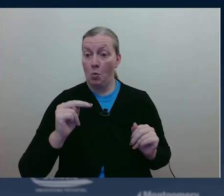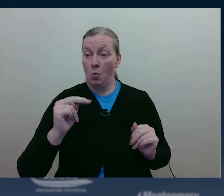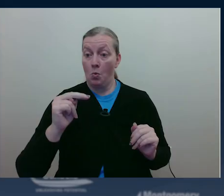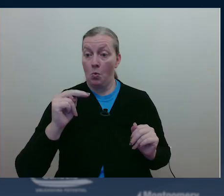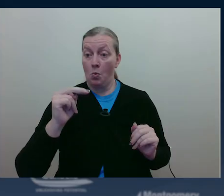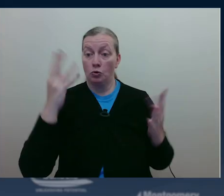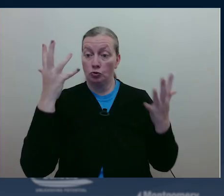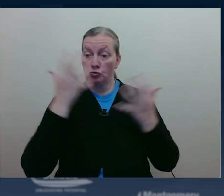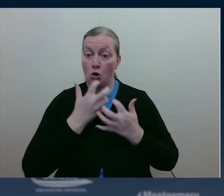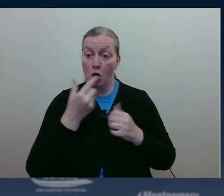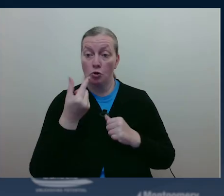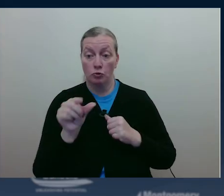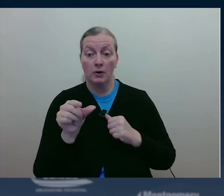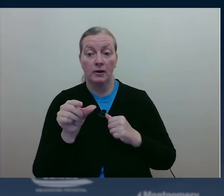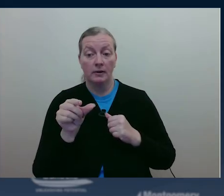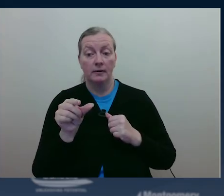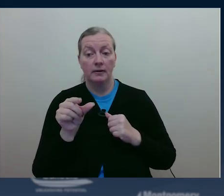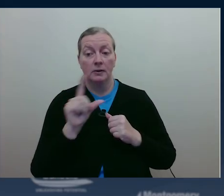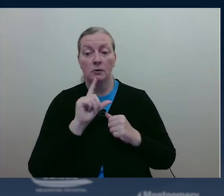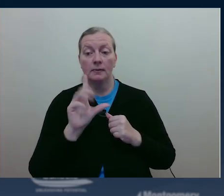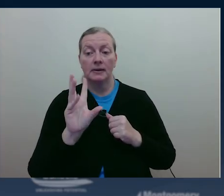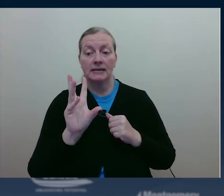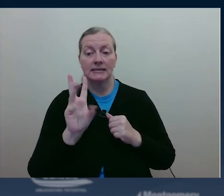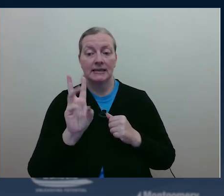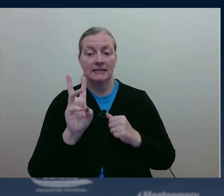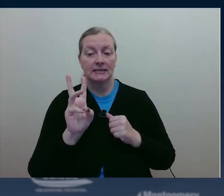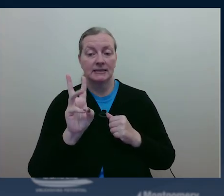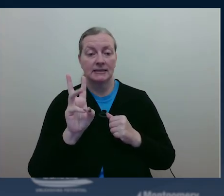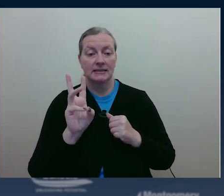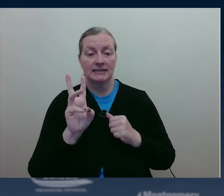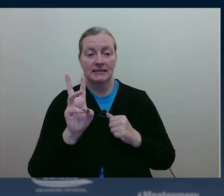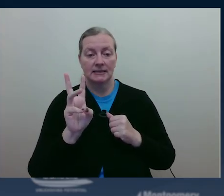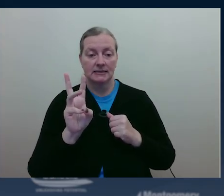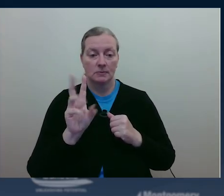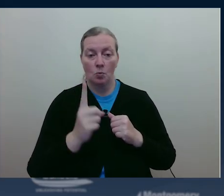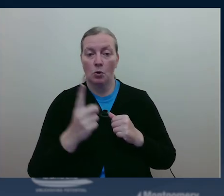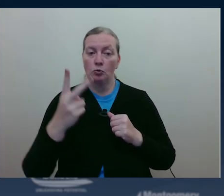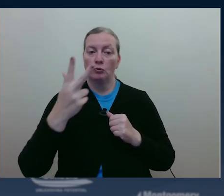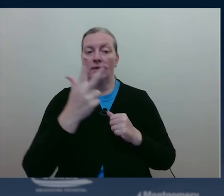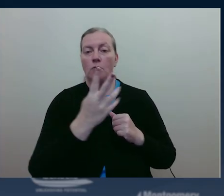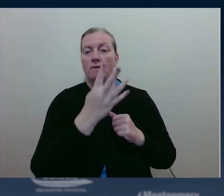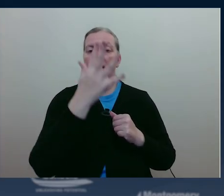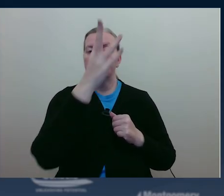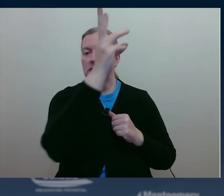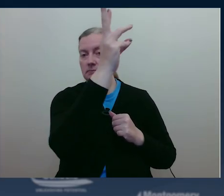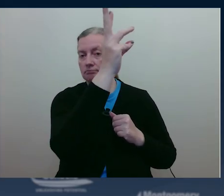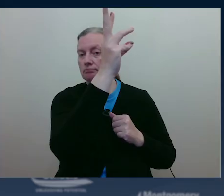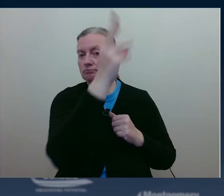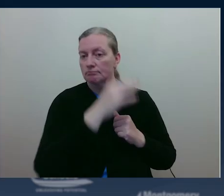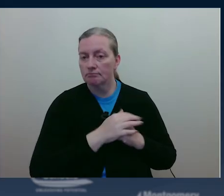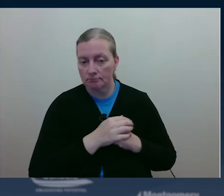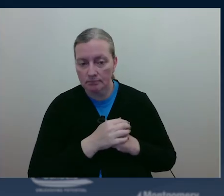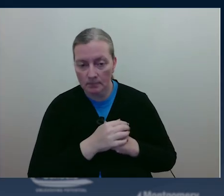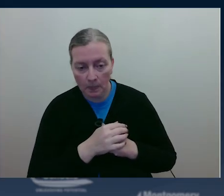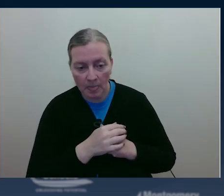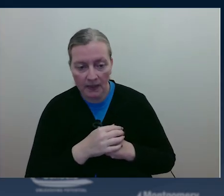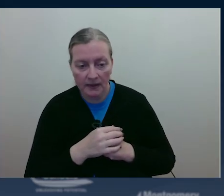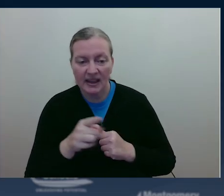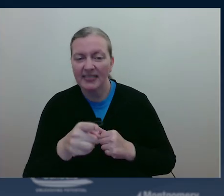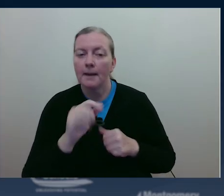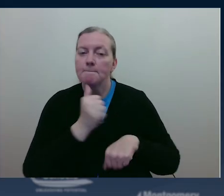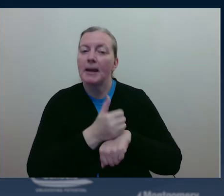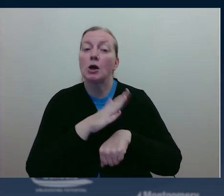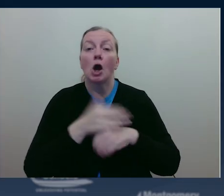Region 6. So there are 6 proposed regions. And this model is based on current MCPS boundaries and does